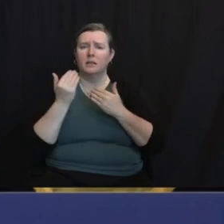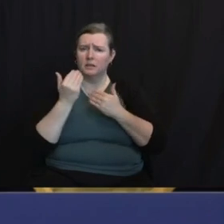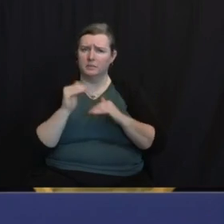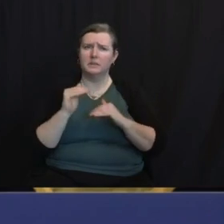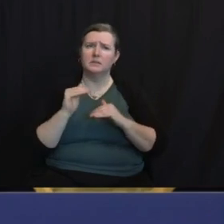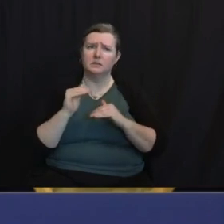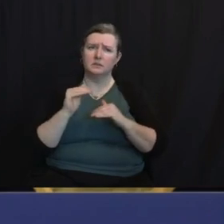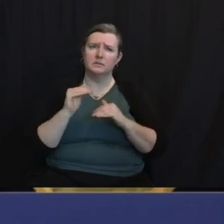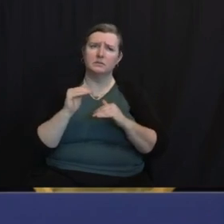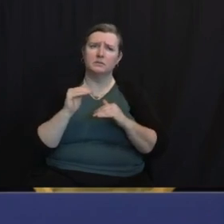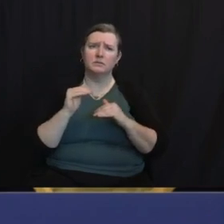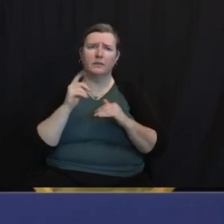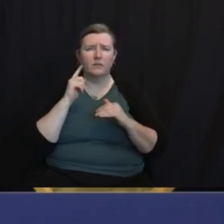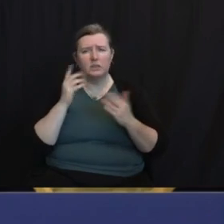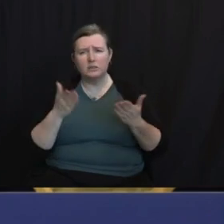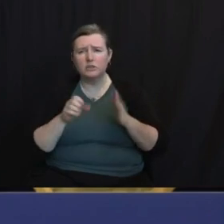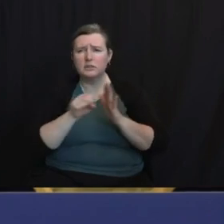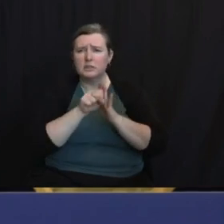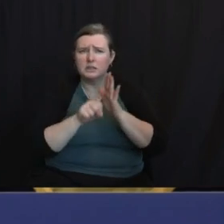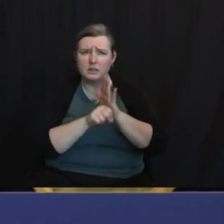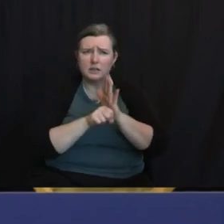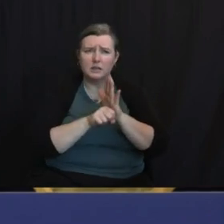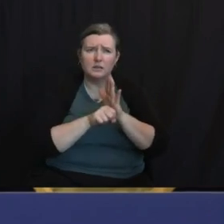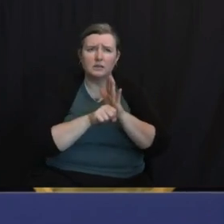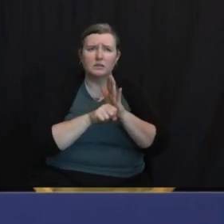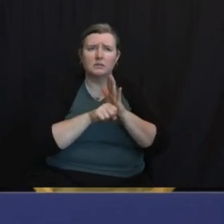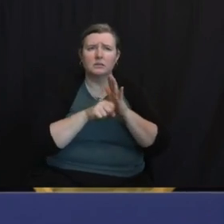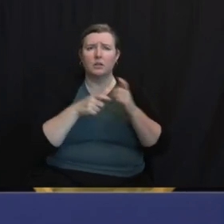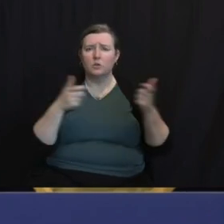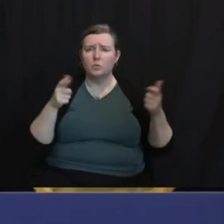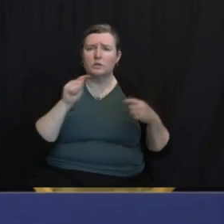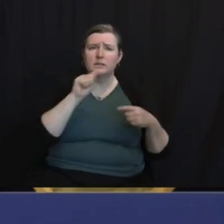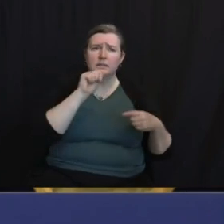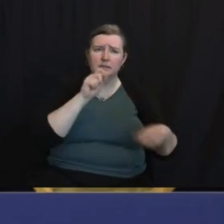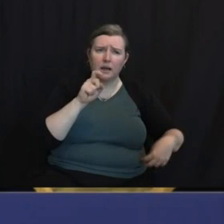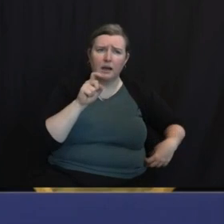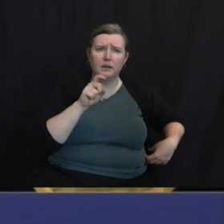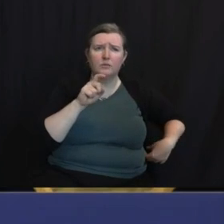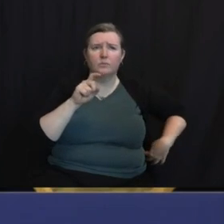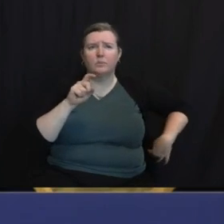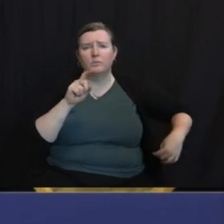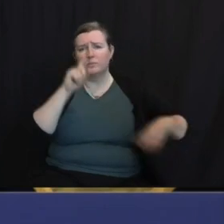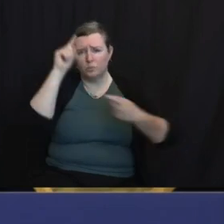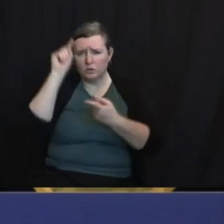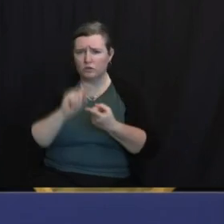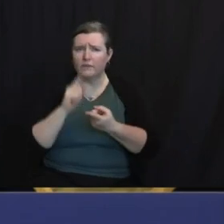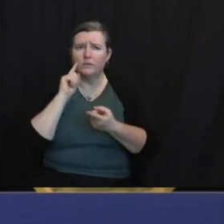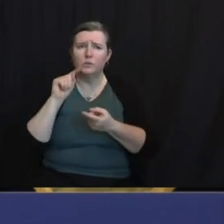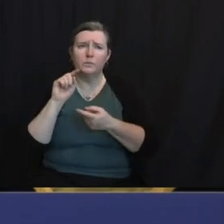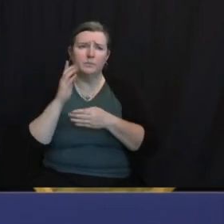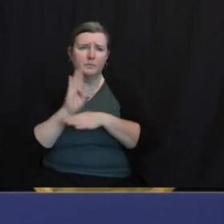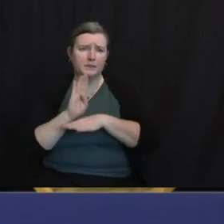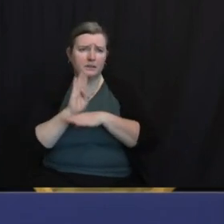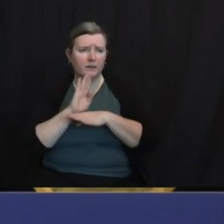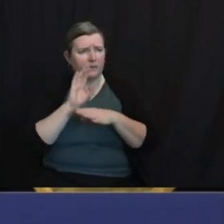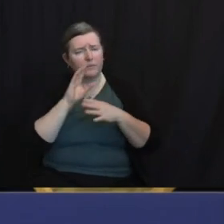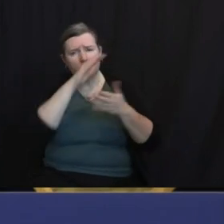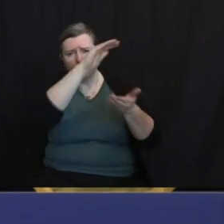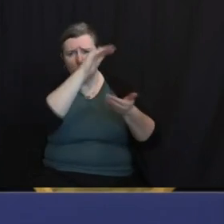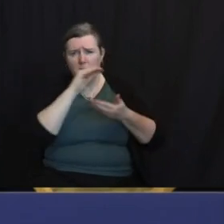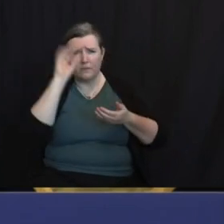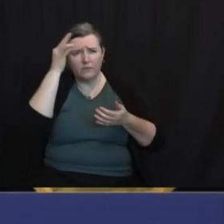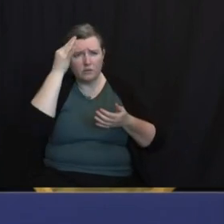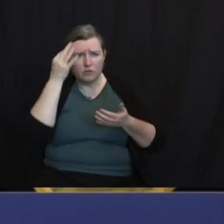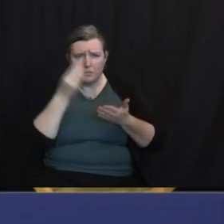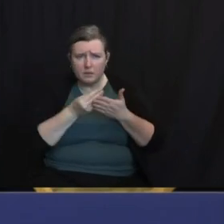use tax breaks to win over businesses if they receive federal funds. How do you think this could implement the rollout of your tax break package?